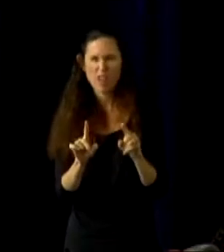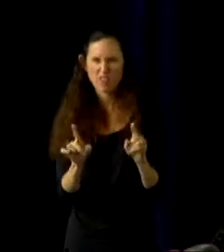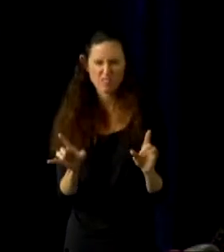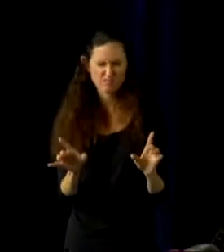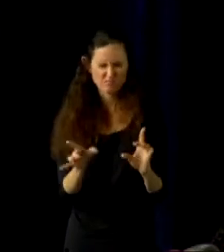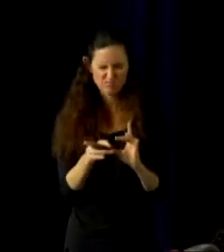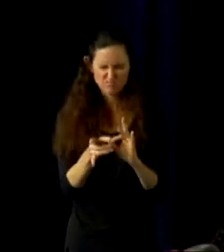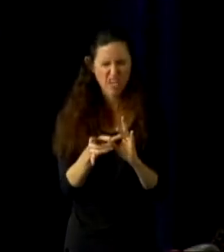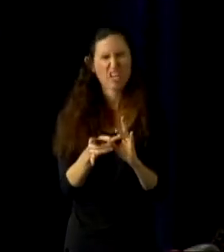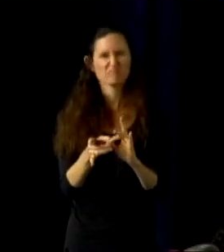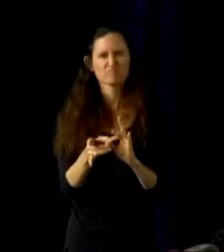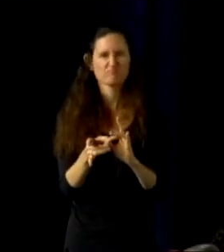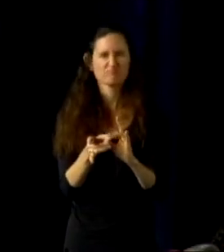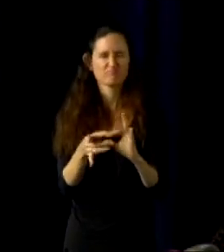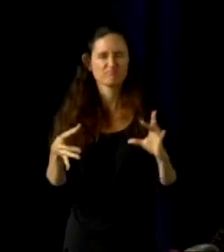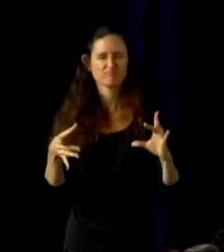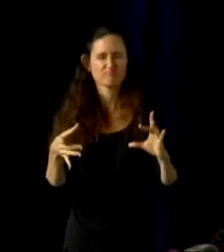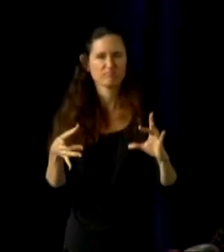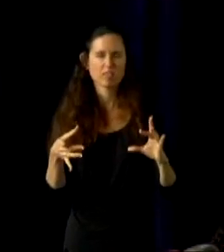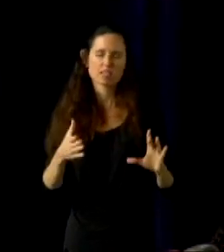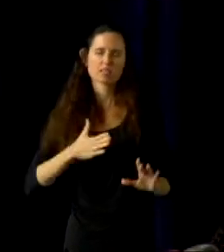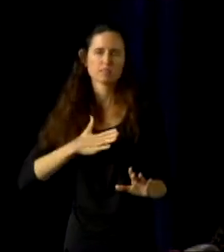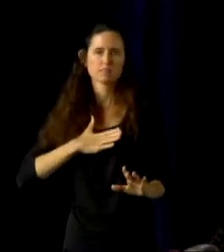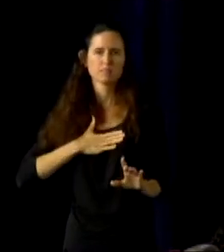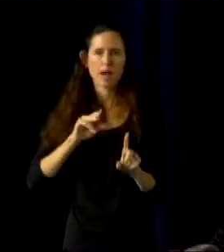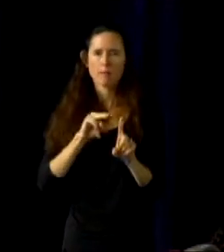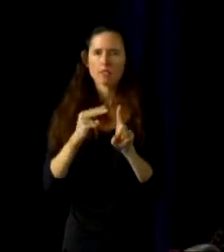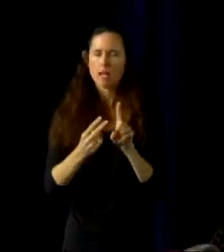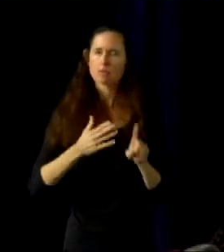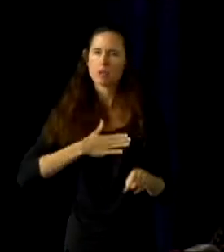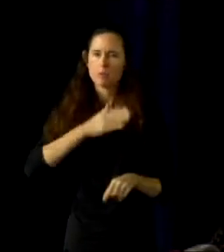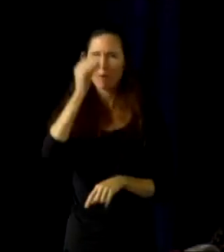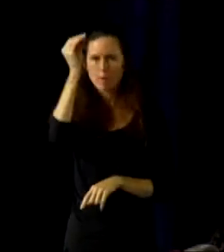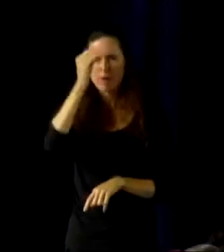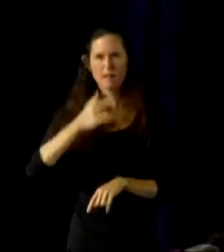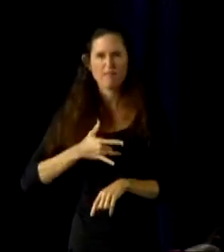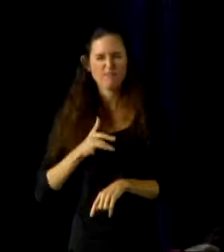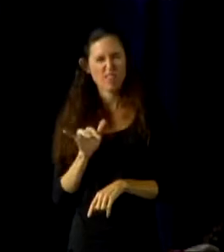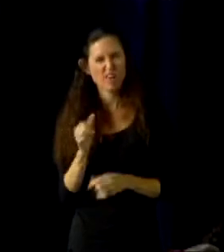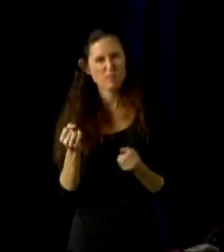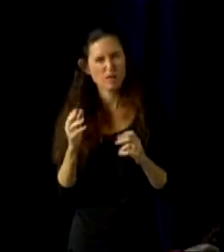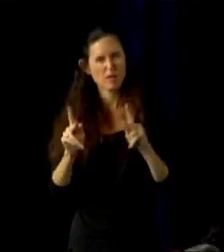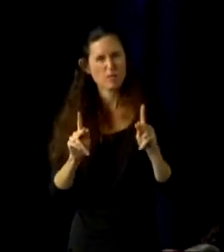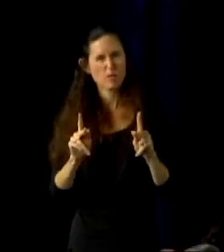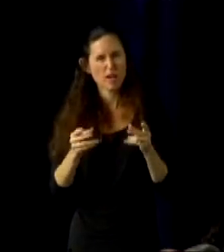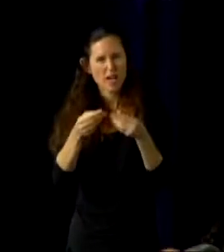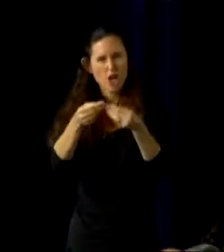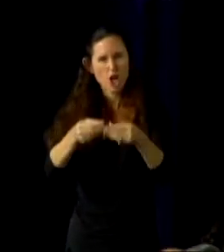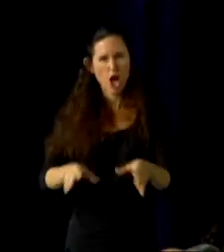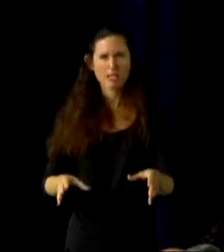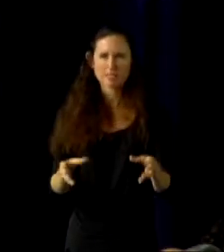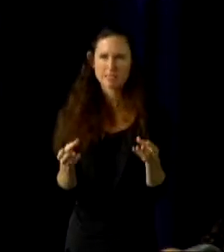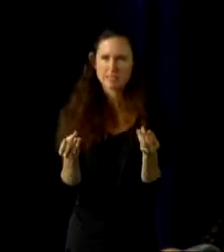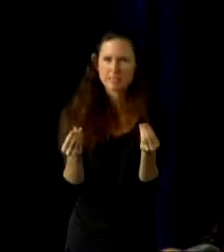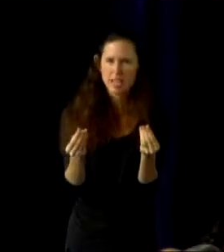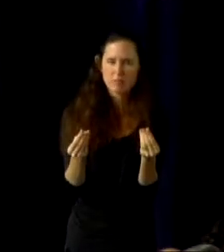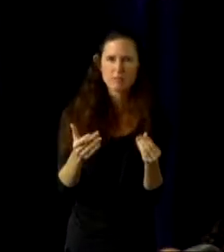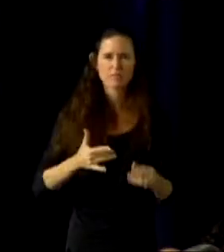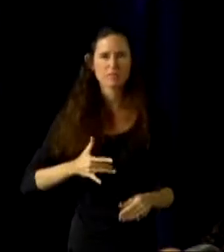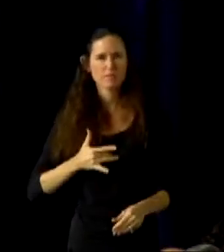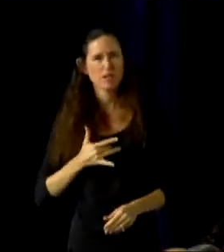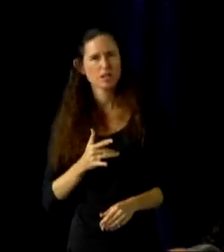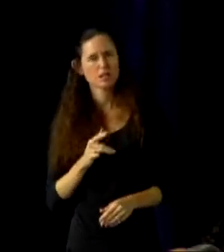campus feel a little bit, and at least it was my perception, I think a lot of you told me that we had done that, that we want to